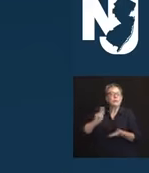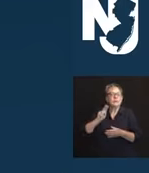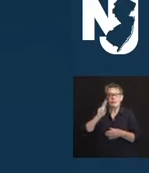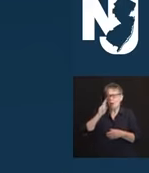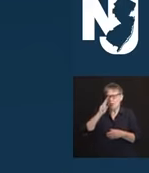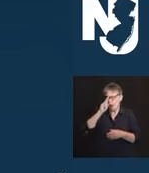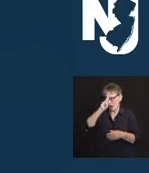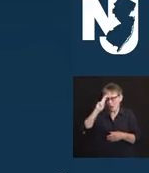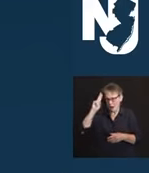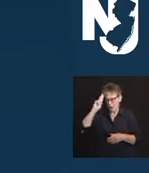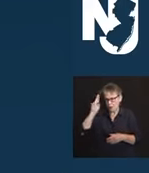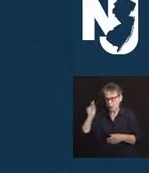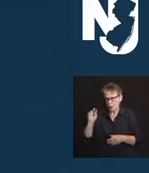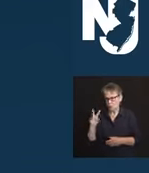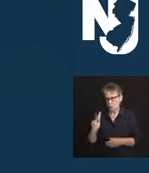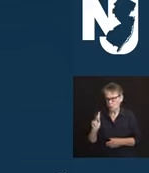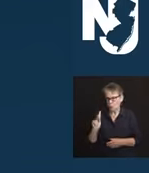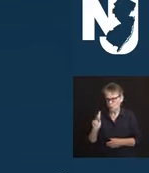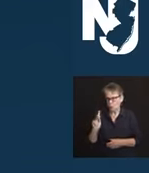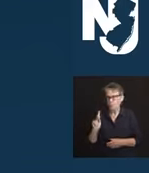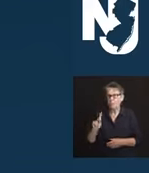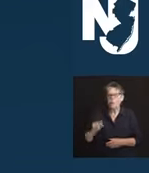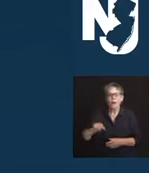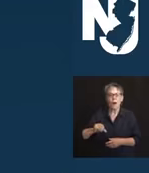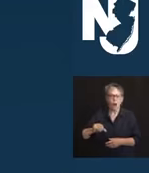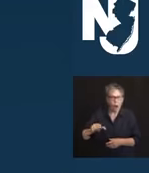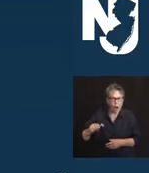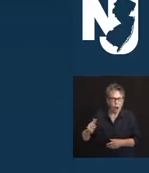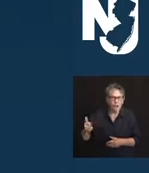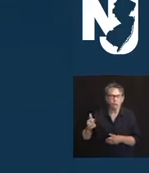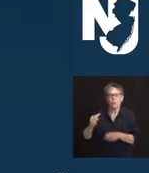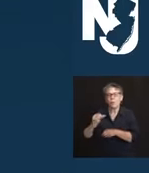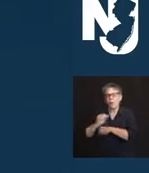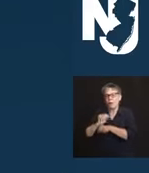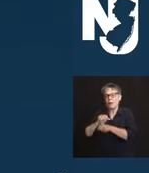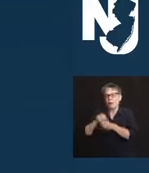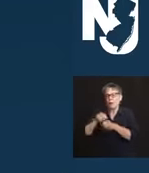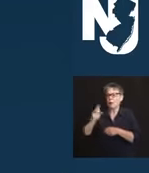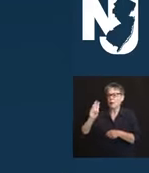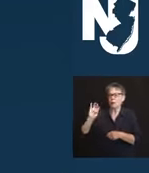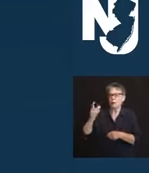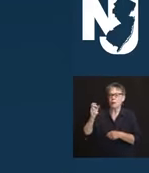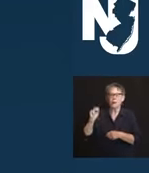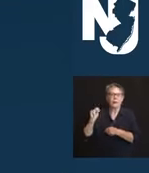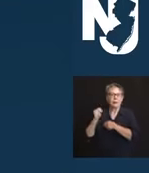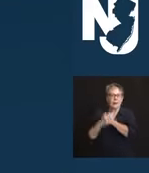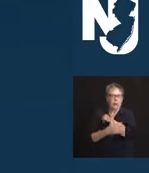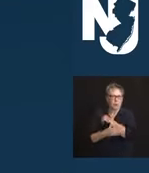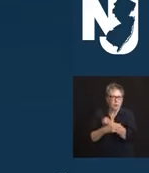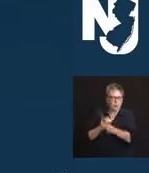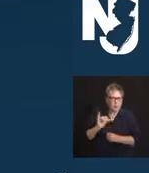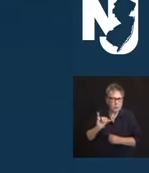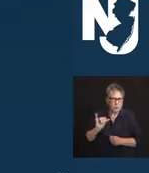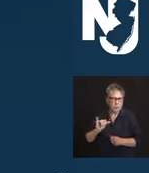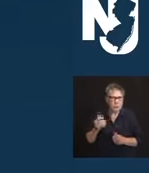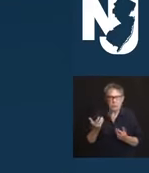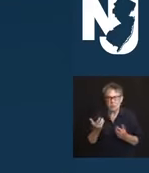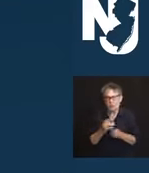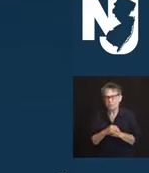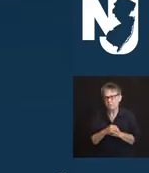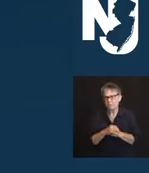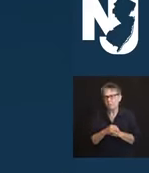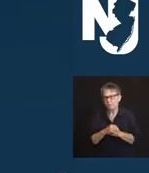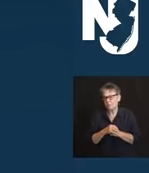and Englewood Hospital, one of the early healthcare centers to treat patients suffering from COVID-19. Nagy